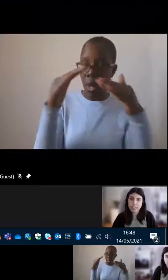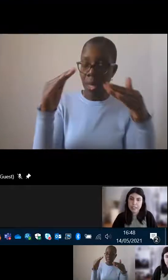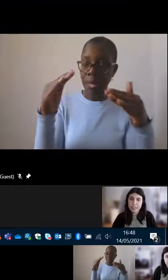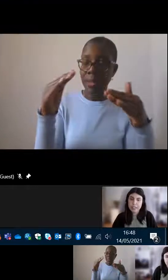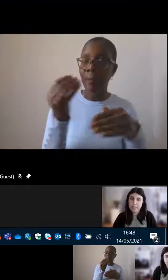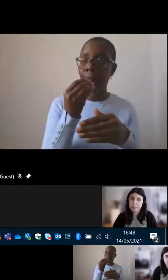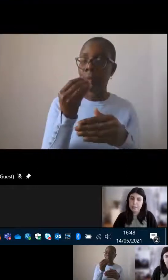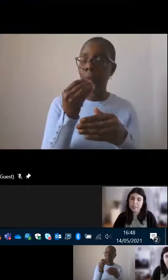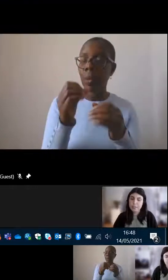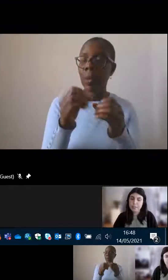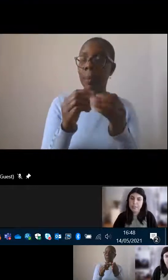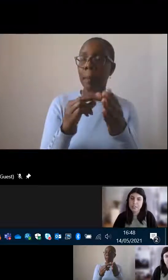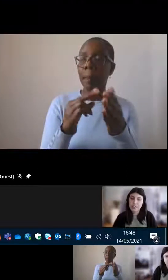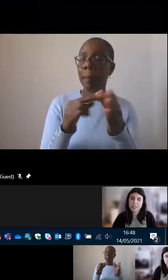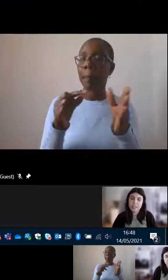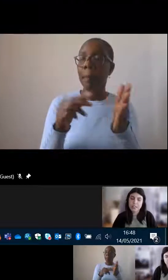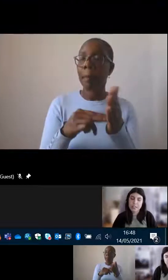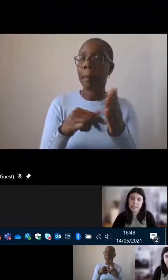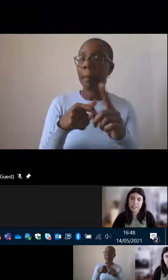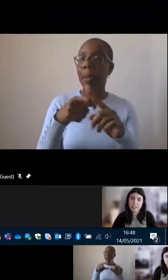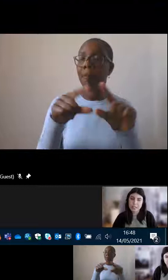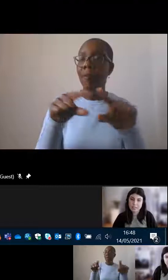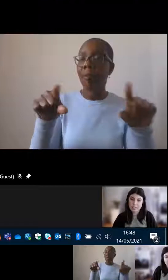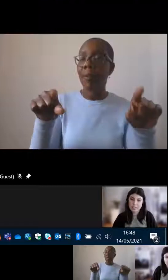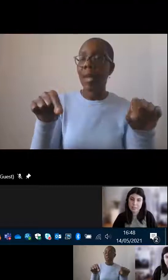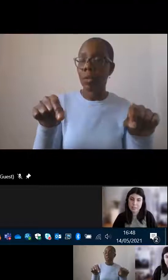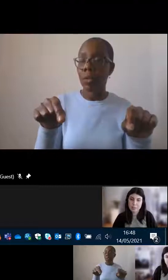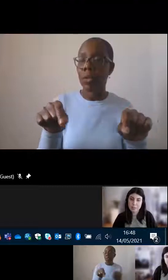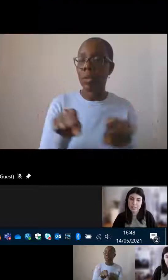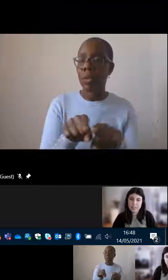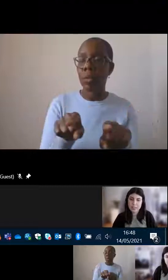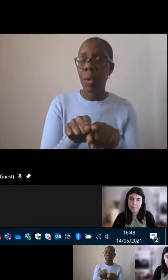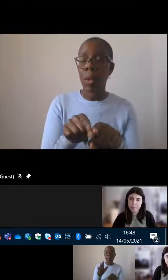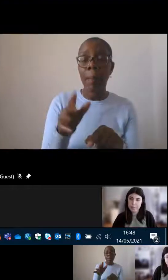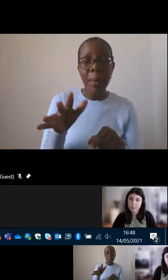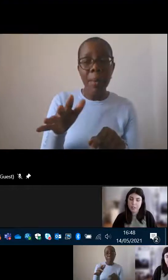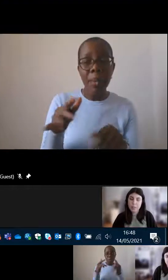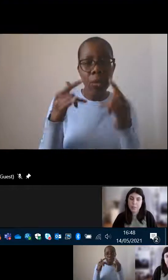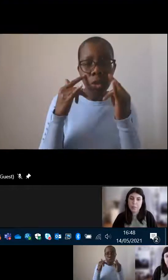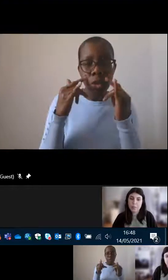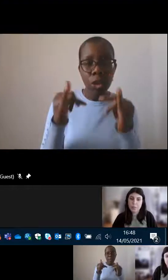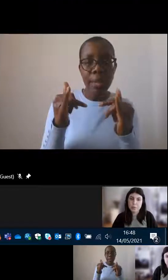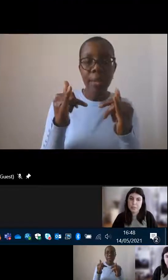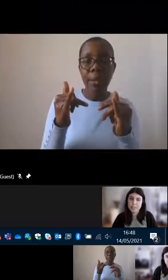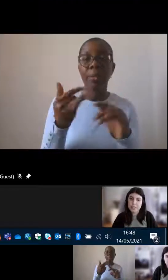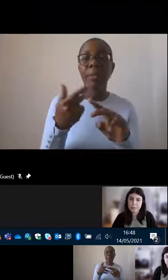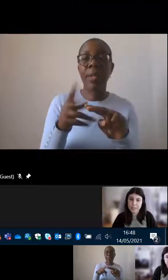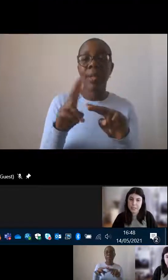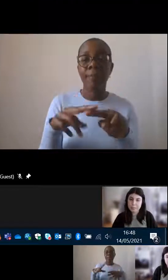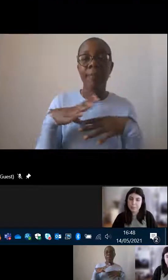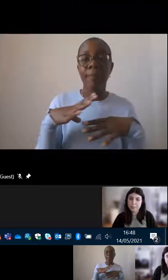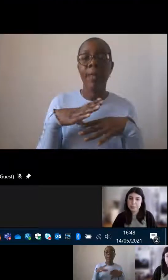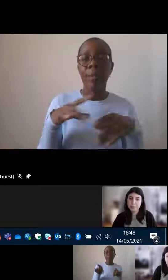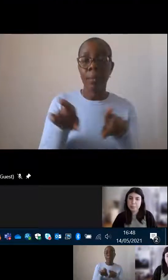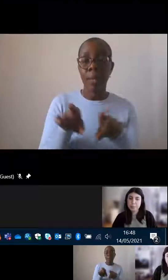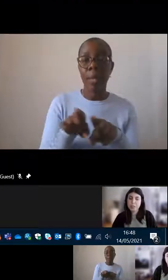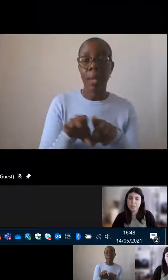double check that everything is still as it is appeared here, as we're coming into summer